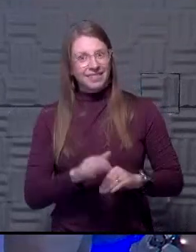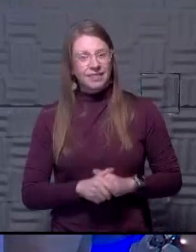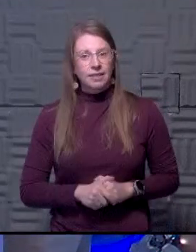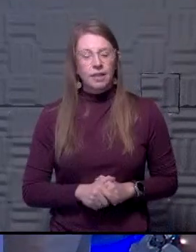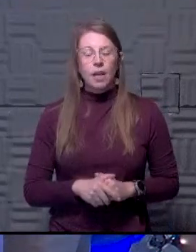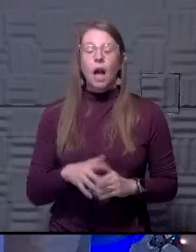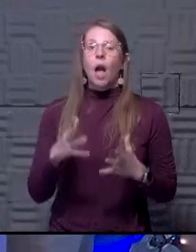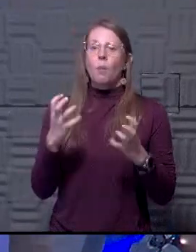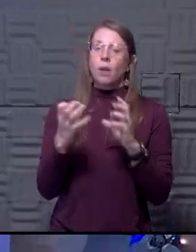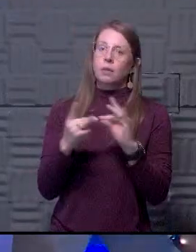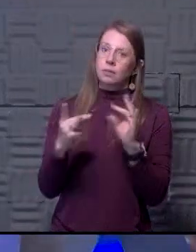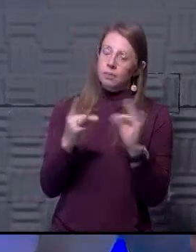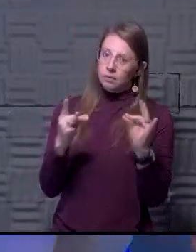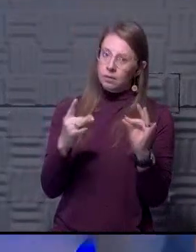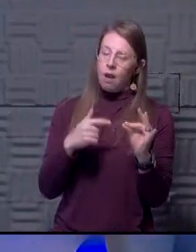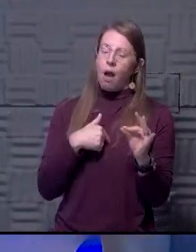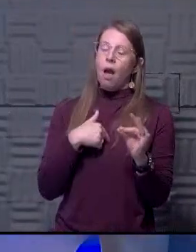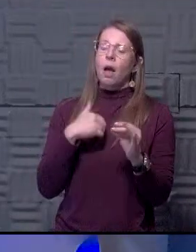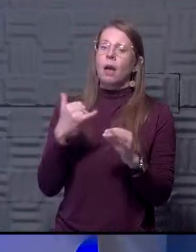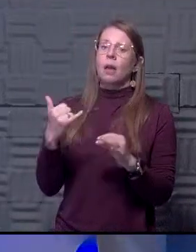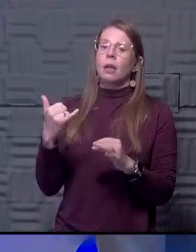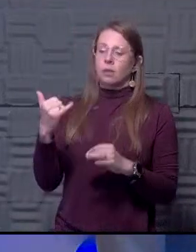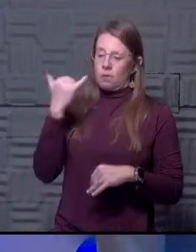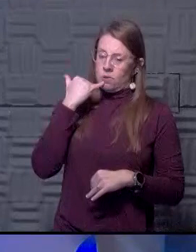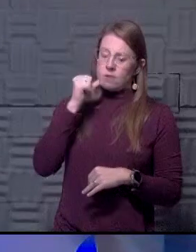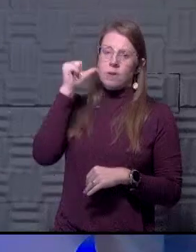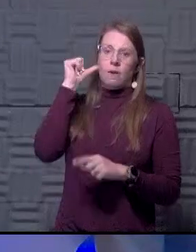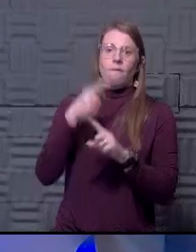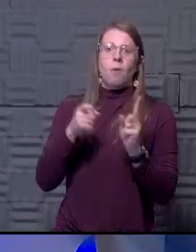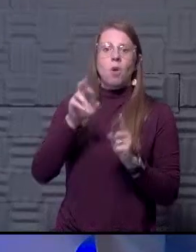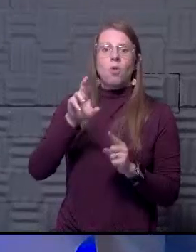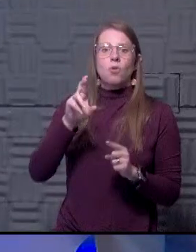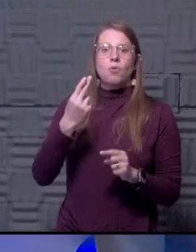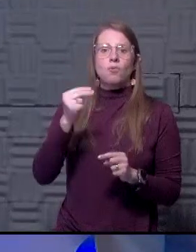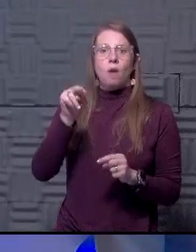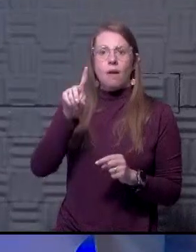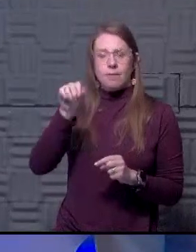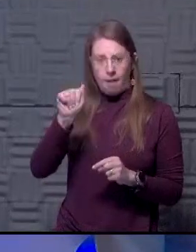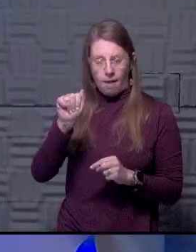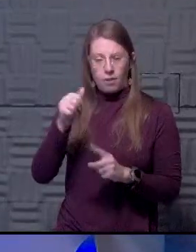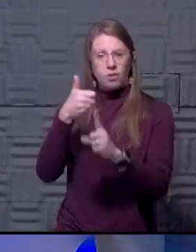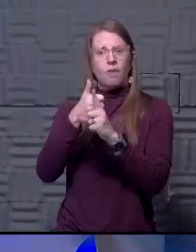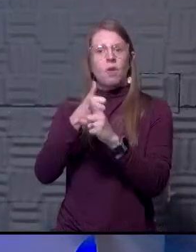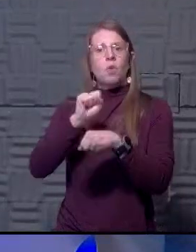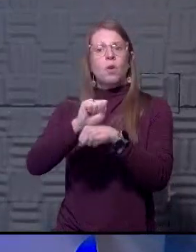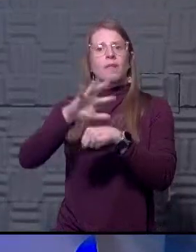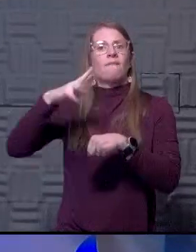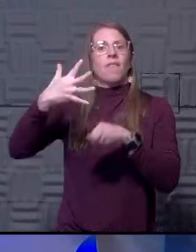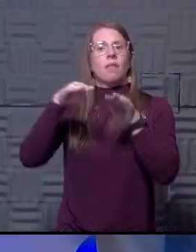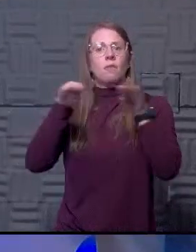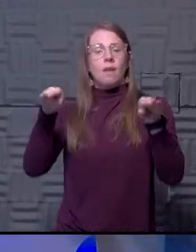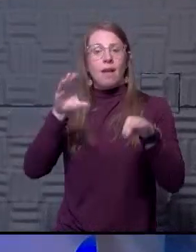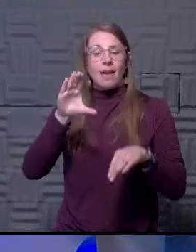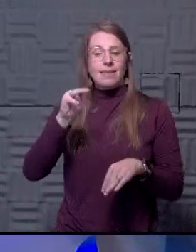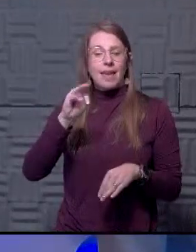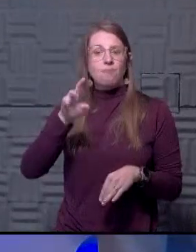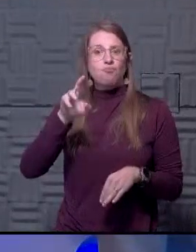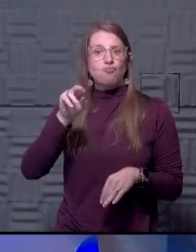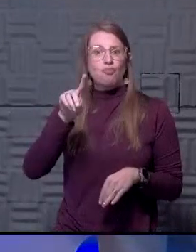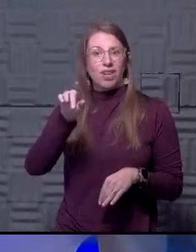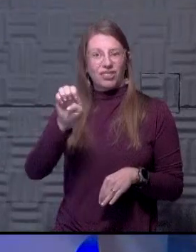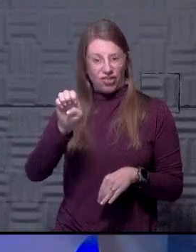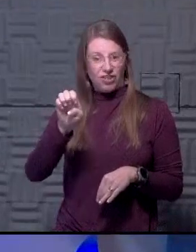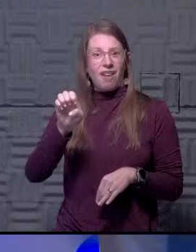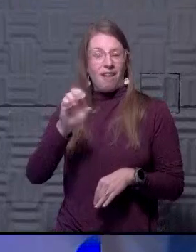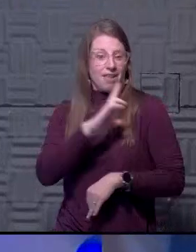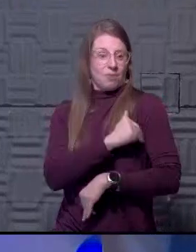I would like to say I got a call yesterday from Rhonda, who works up on the 5th floor of Cambridge Hospital. Yeah. And